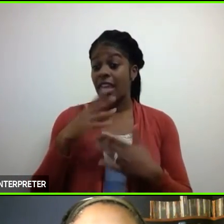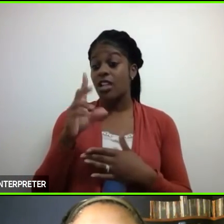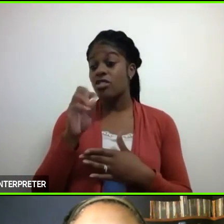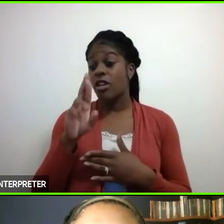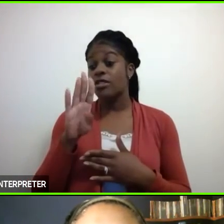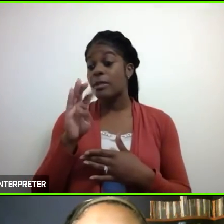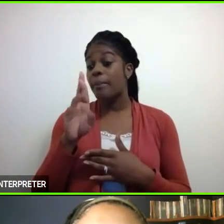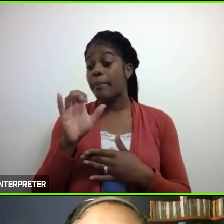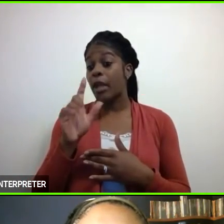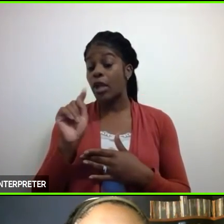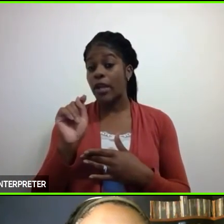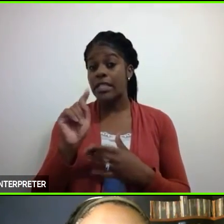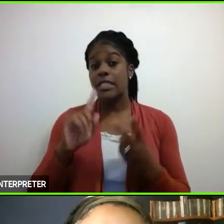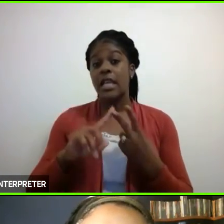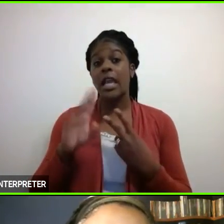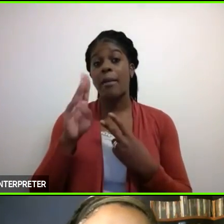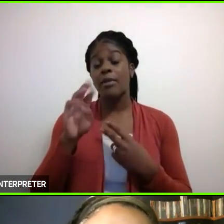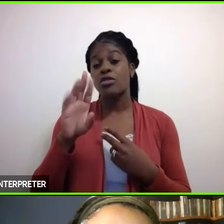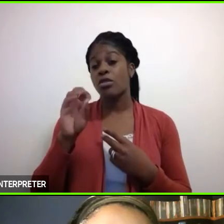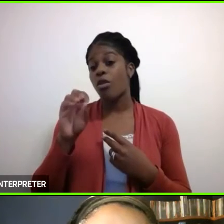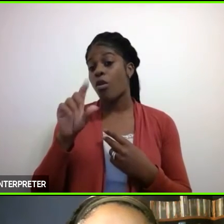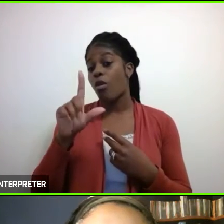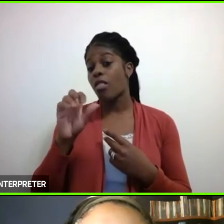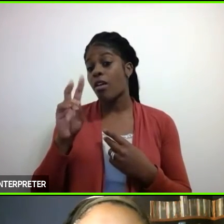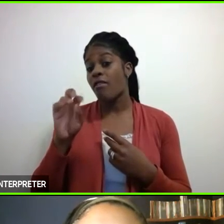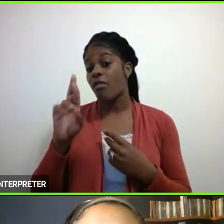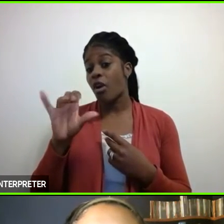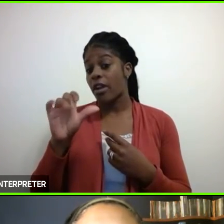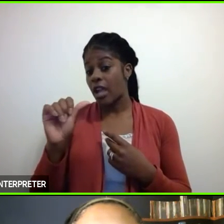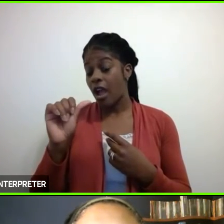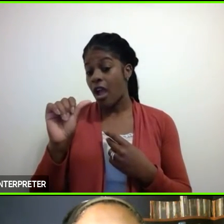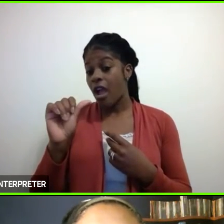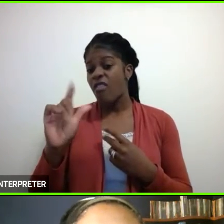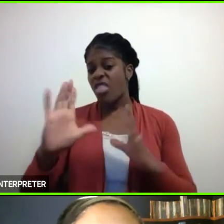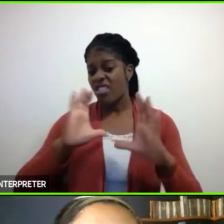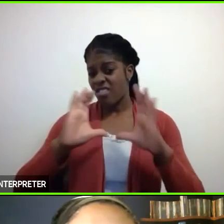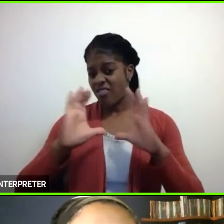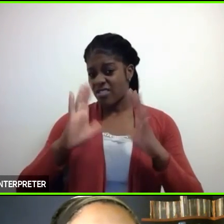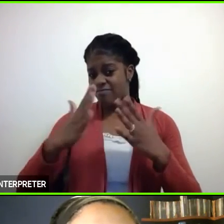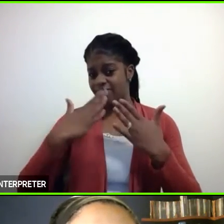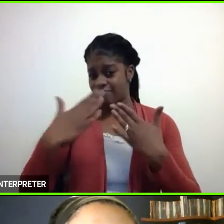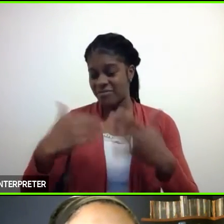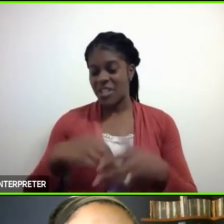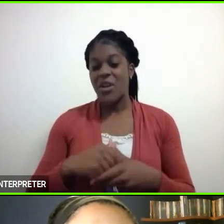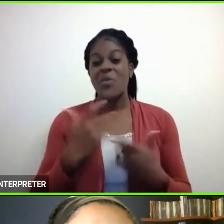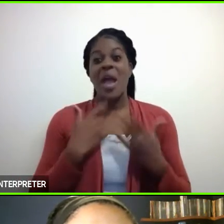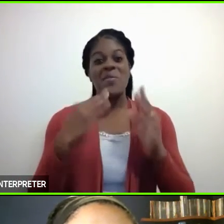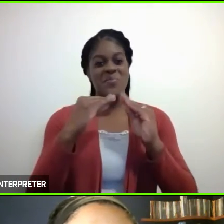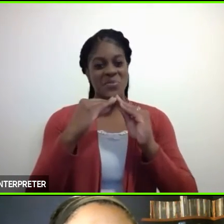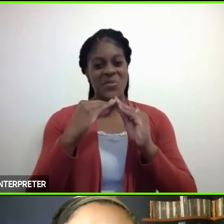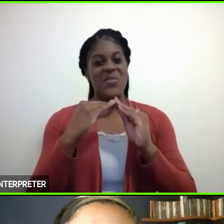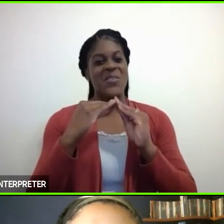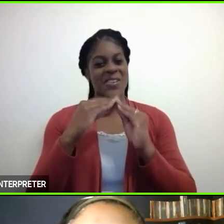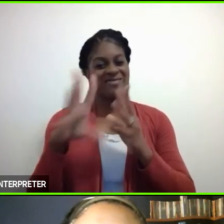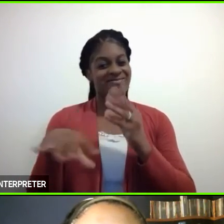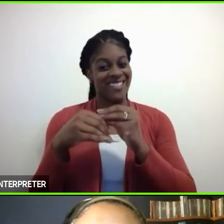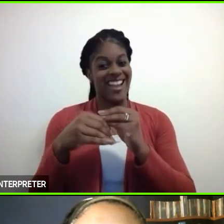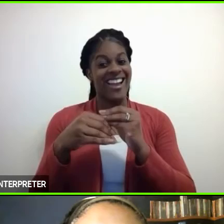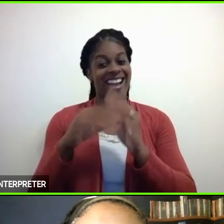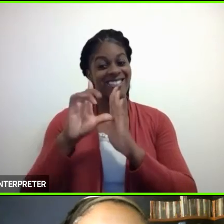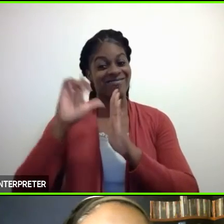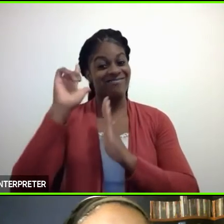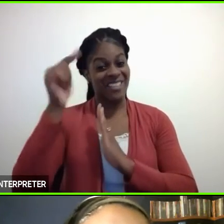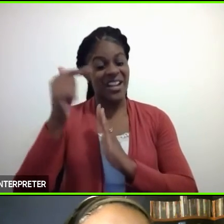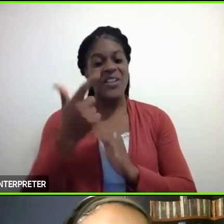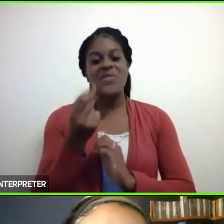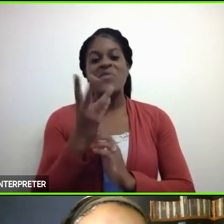Olivaria for this conversation. And so, but we have more to this conversation to come. So in a couple